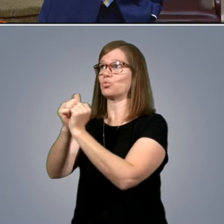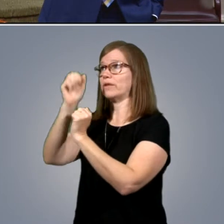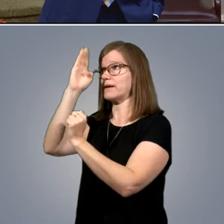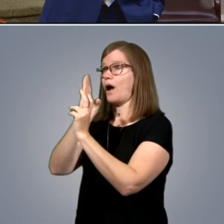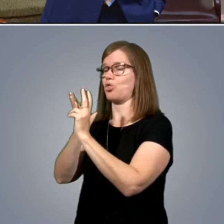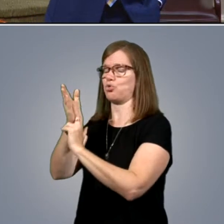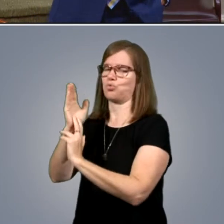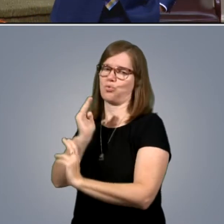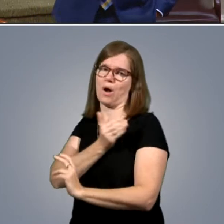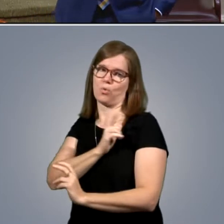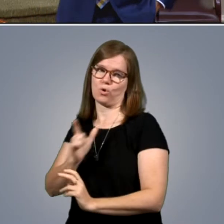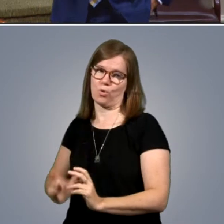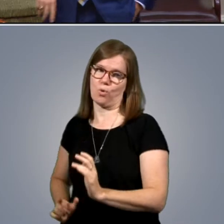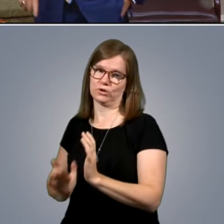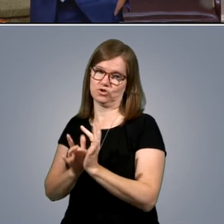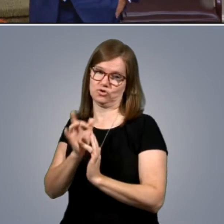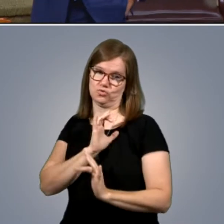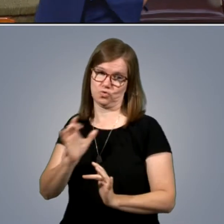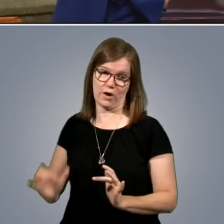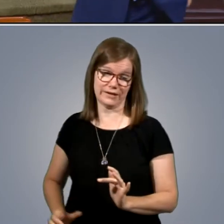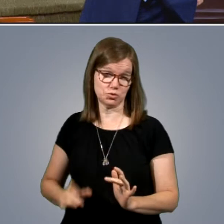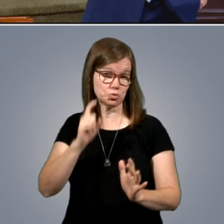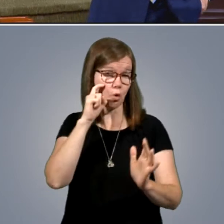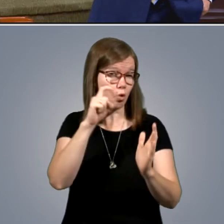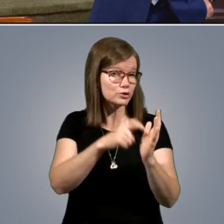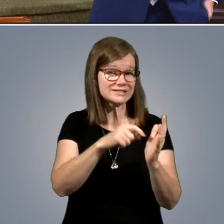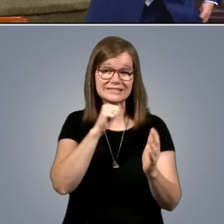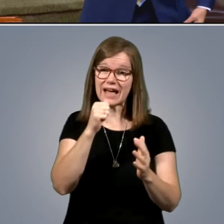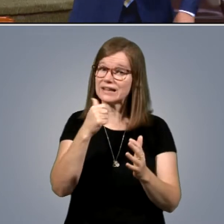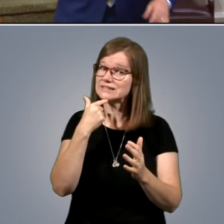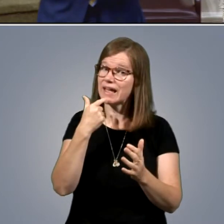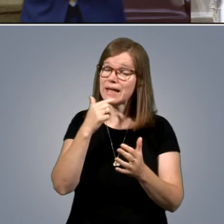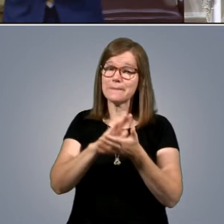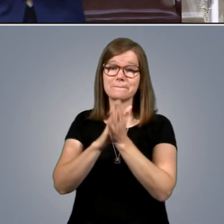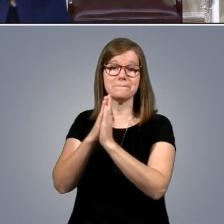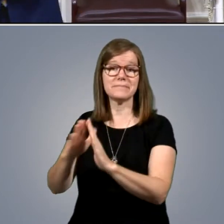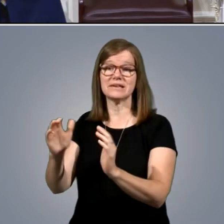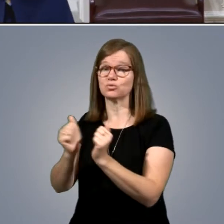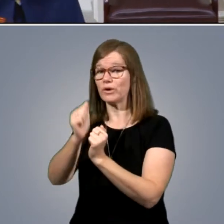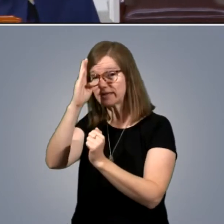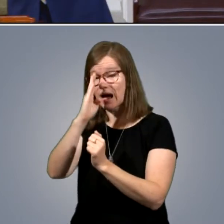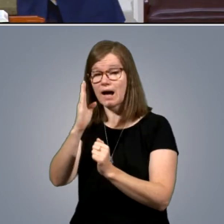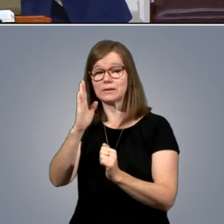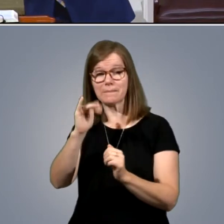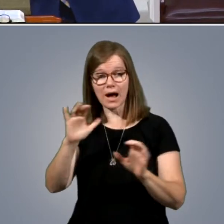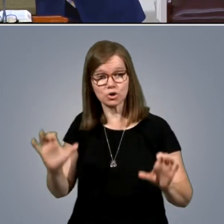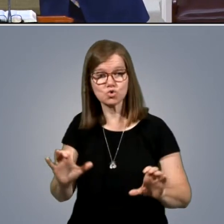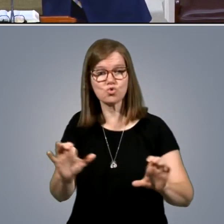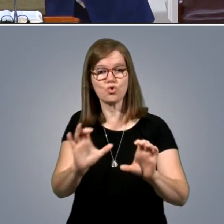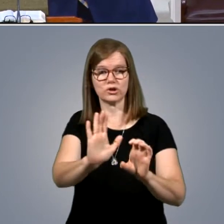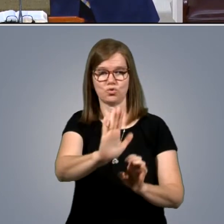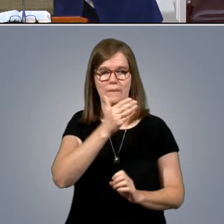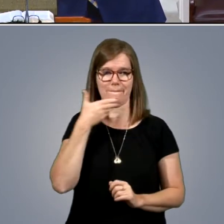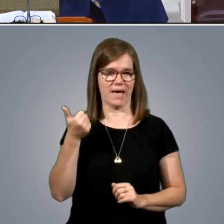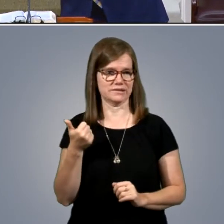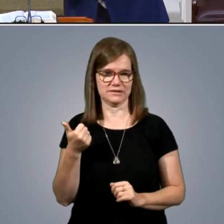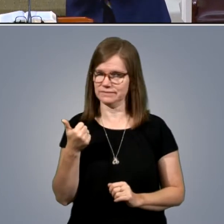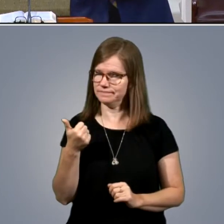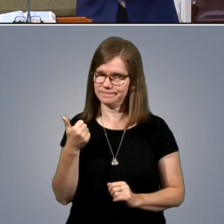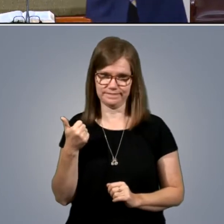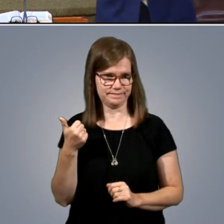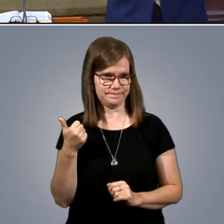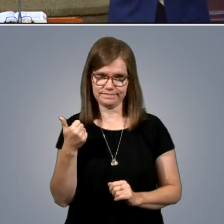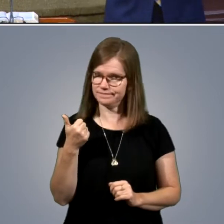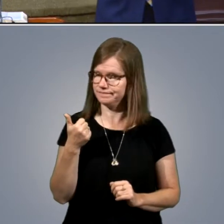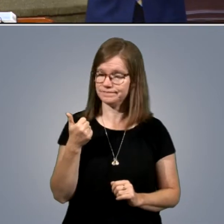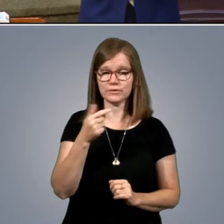our Lord Jesus Christ. I want you to notice there, it didn't say you have peace with God through doing the best you can do. You